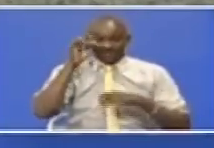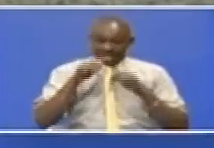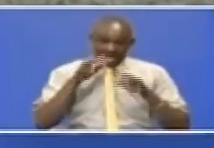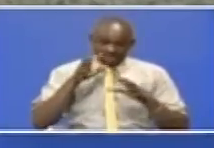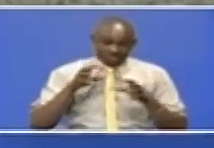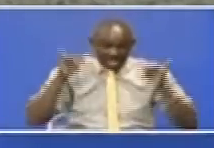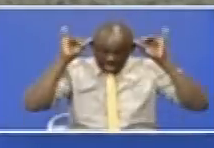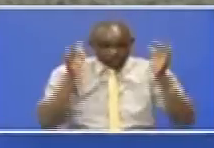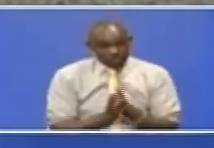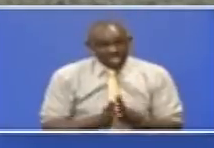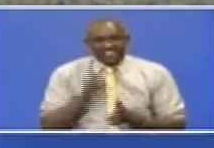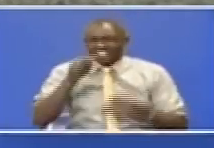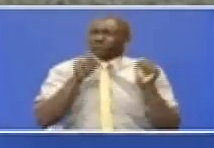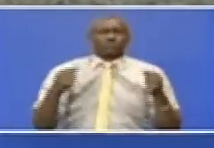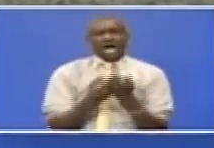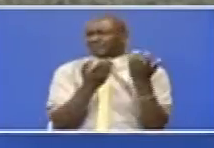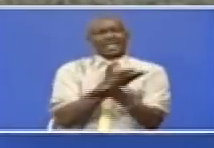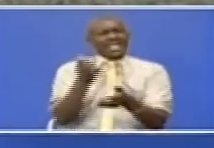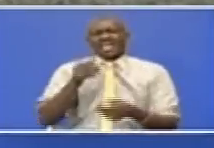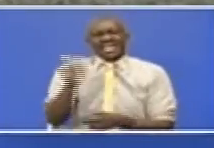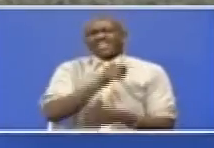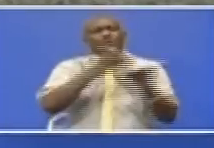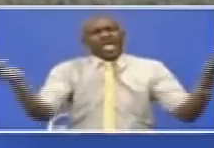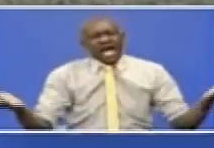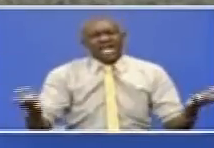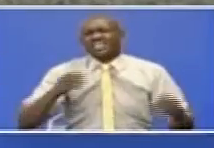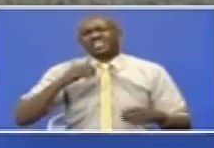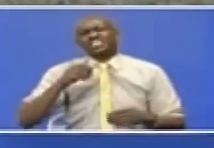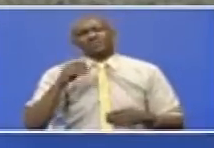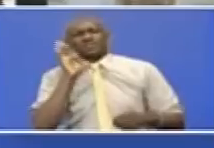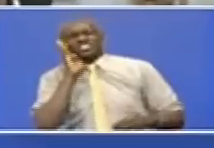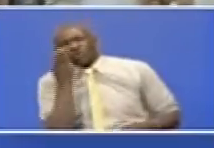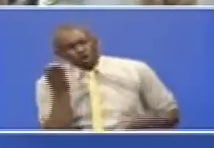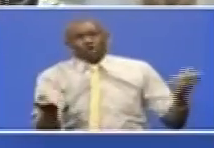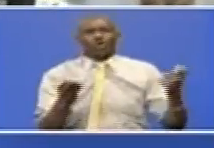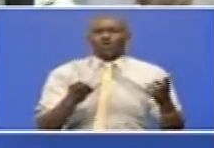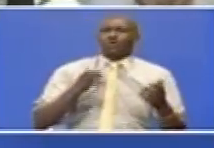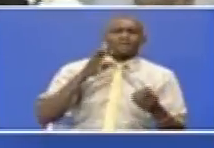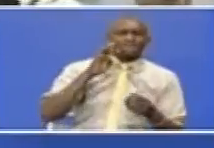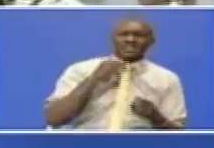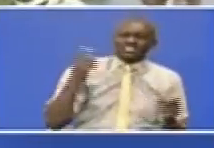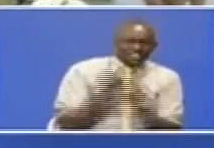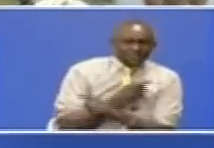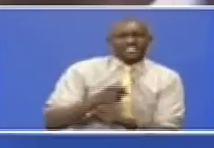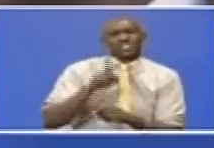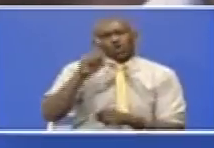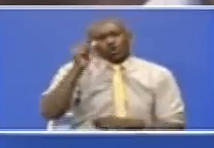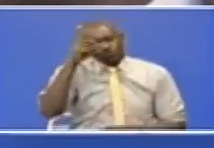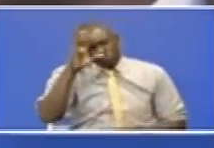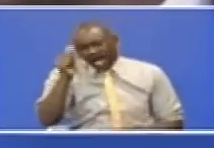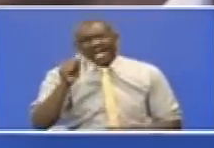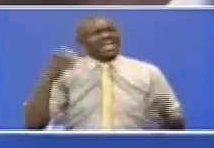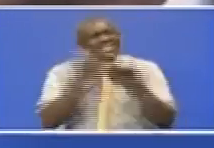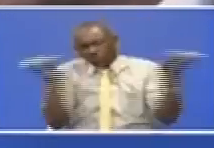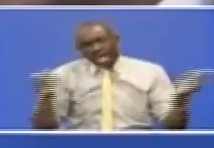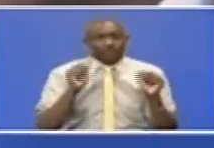done. It can be done in every county. It can be done in Isioro. It can be done in Marsabit. It can be done in Lodua. We just need